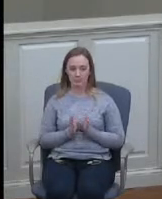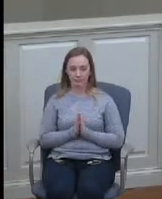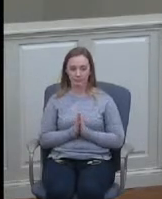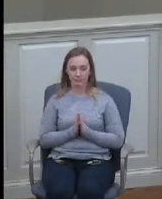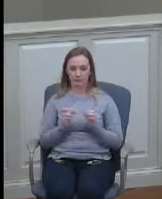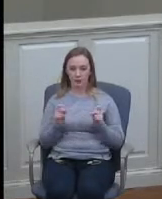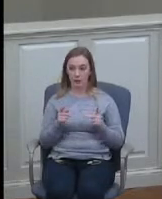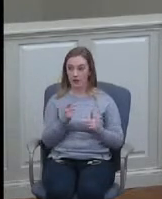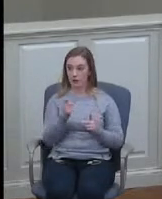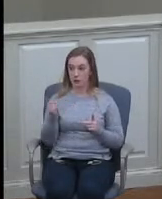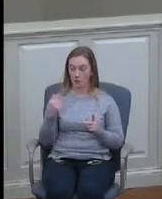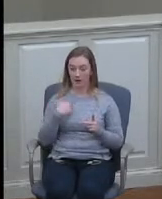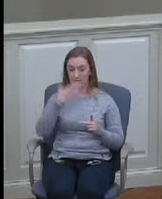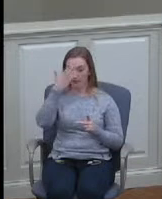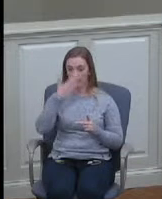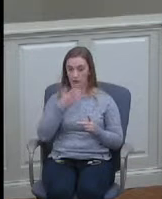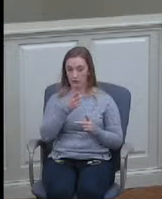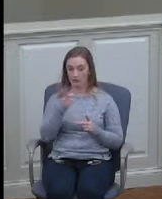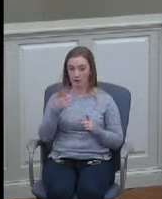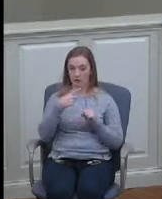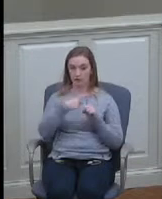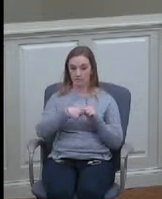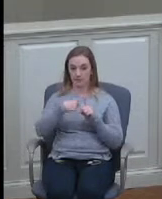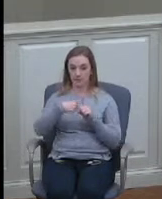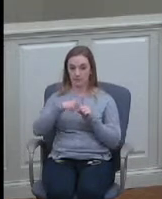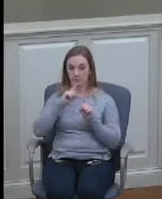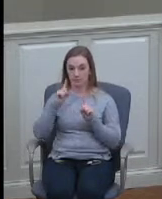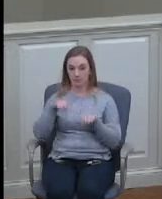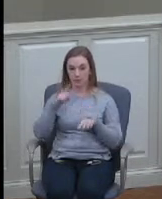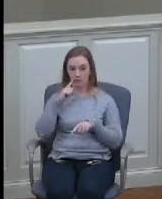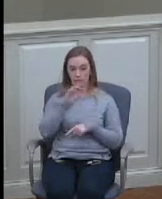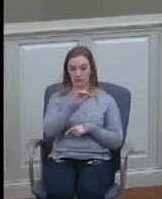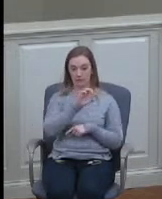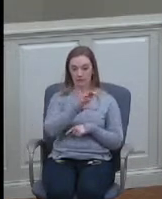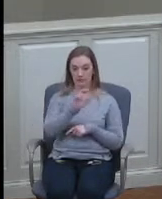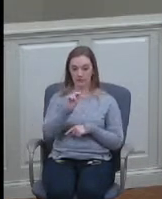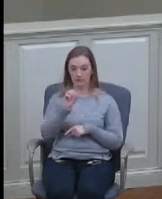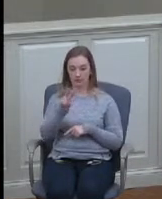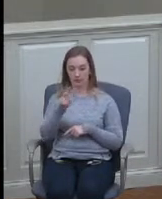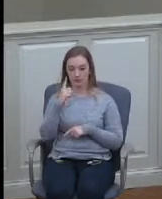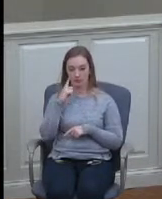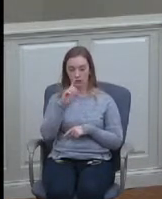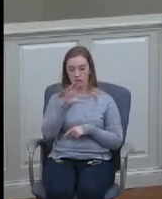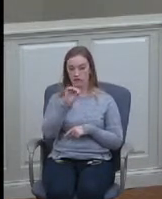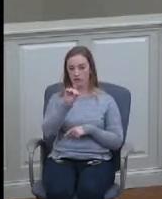Okay, you have before you the monthly reports for December and November for codes enforcement.